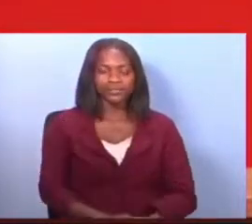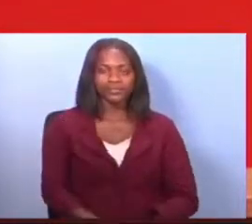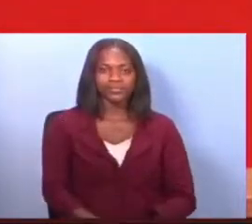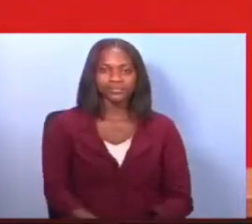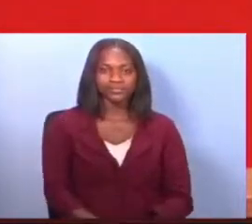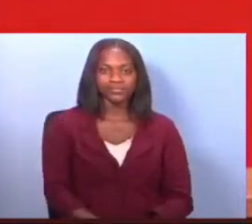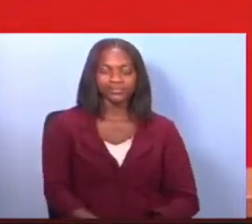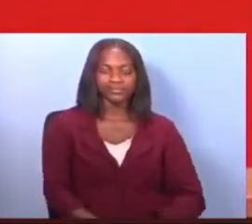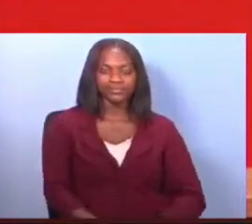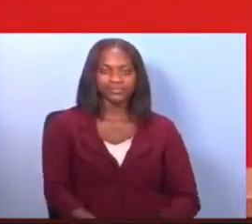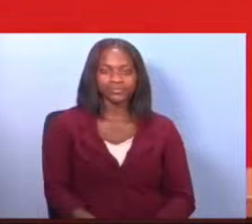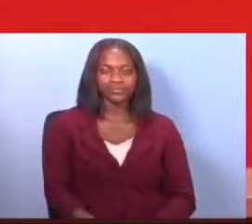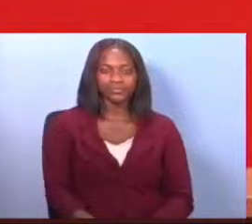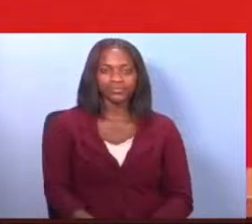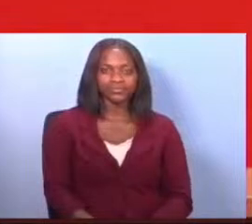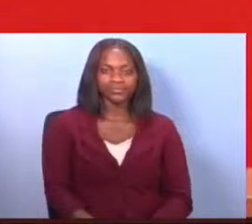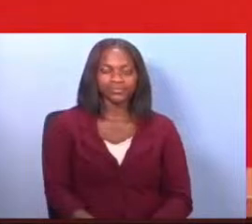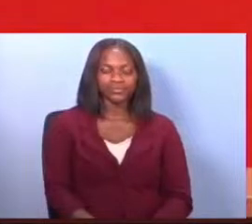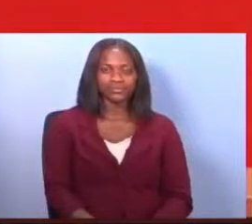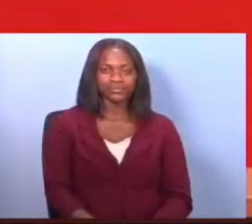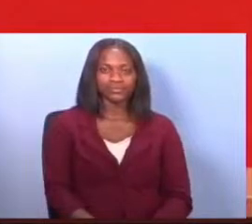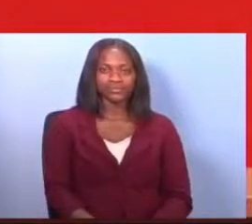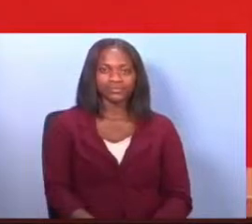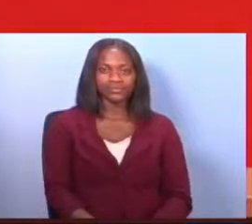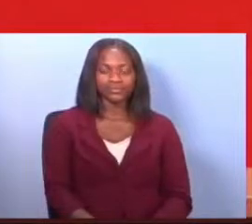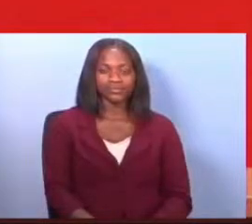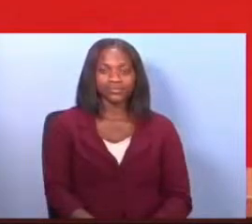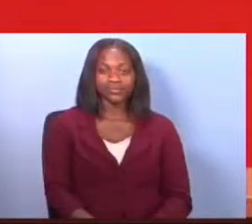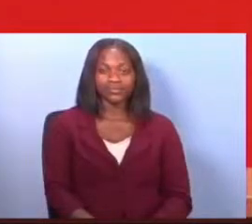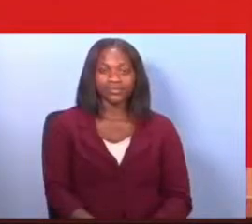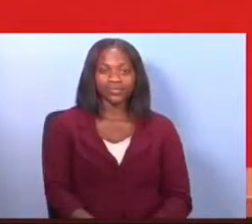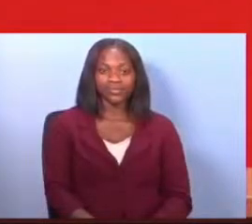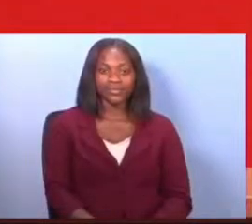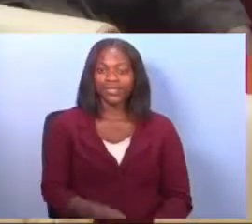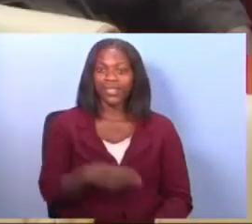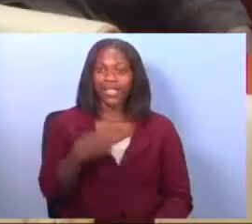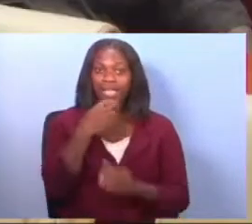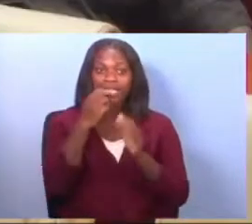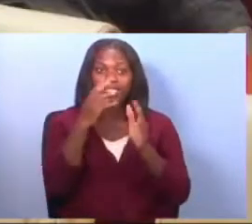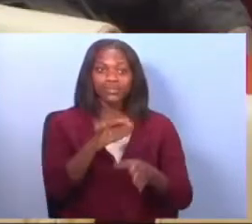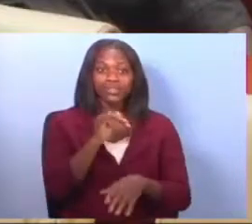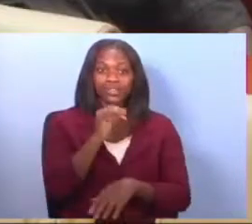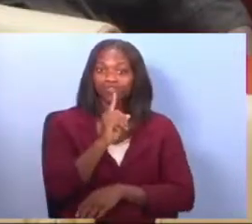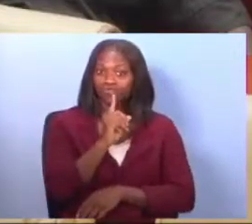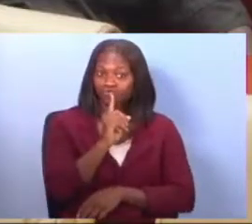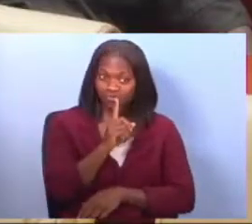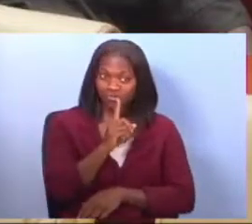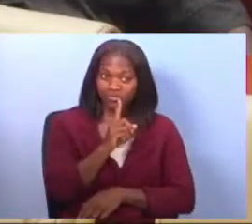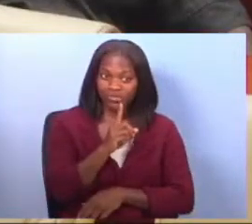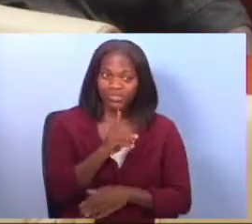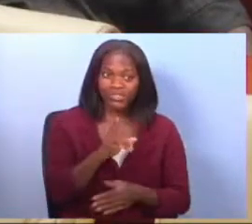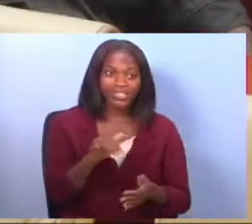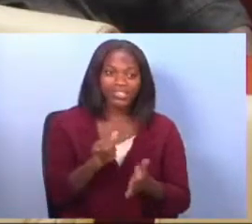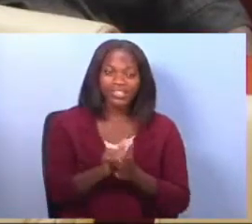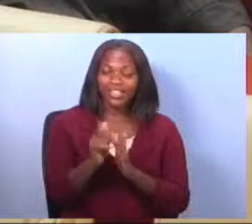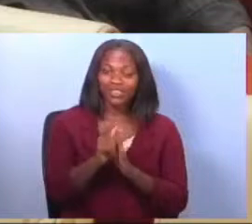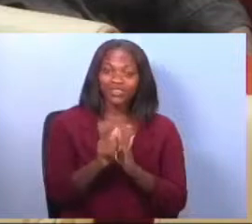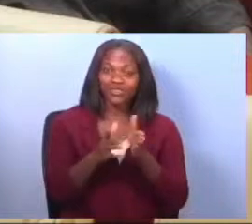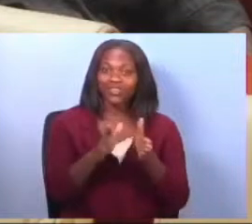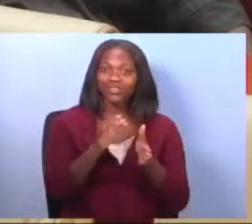Mr. Speaker, it is not true that the lawyers don't want to